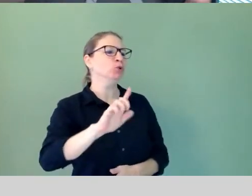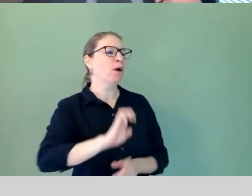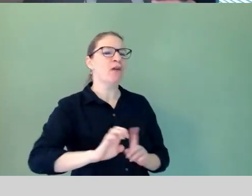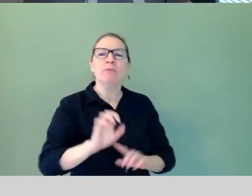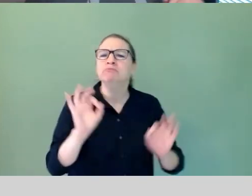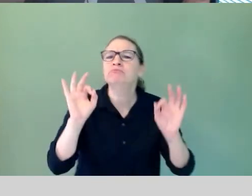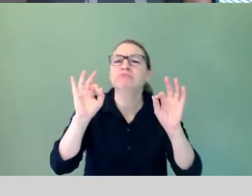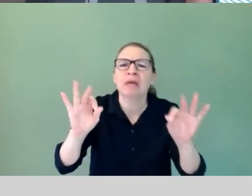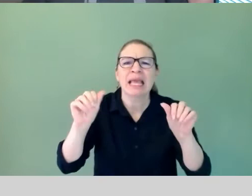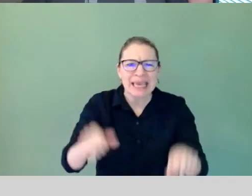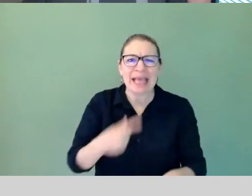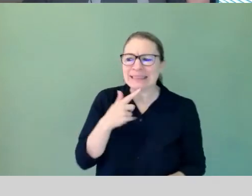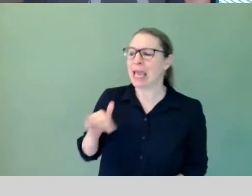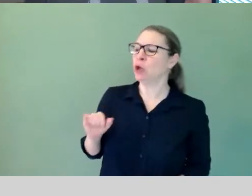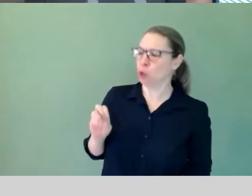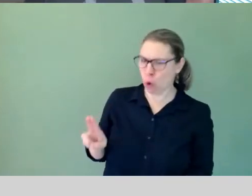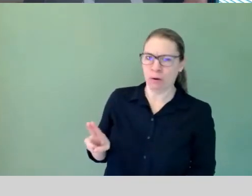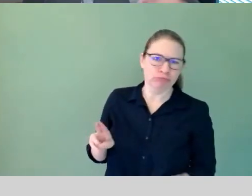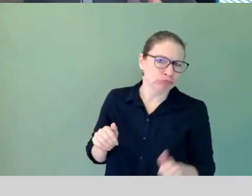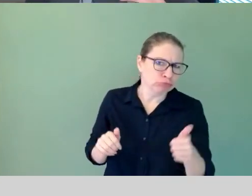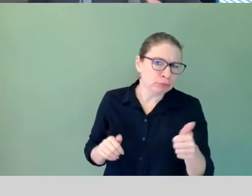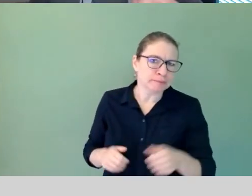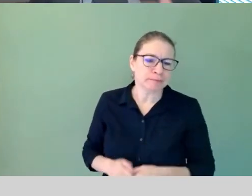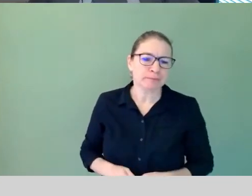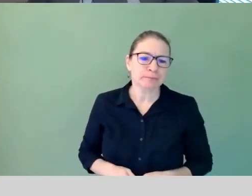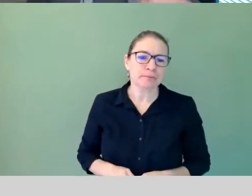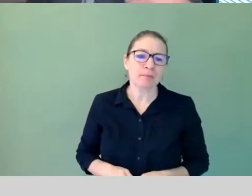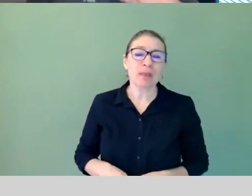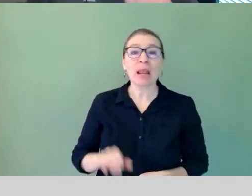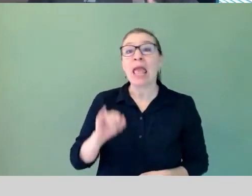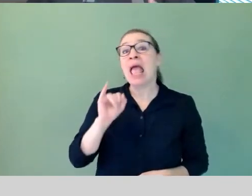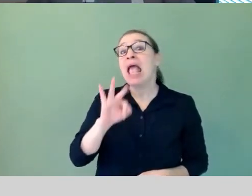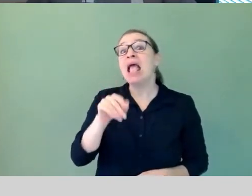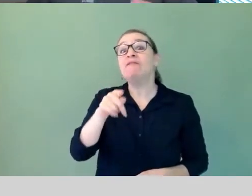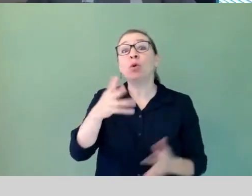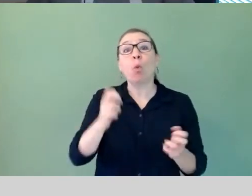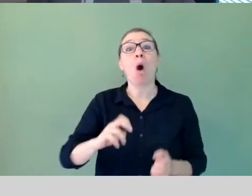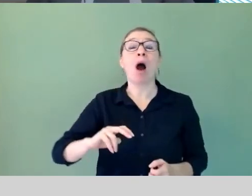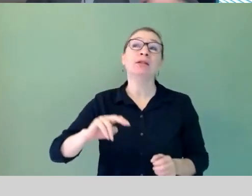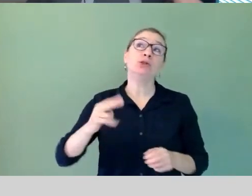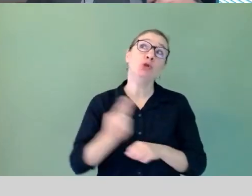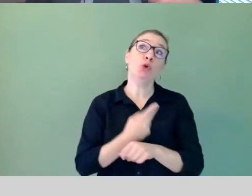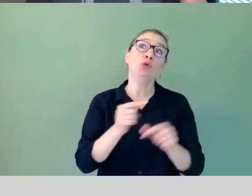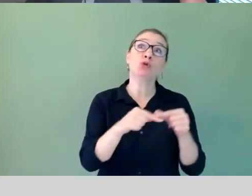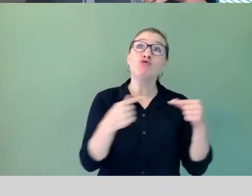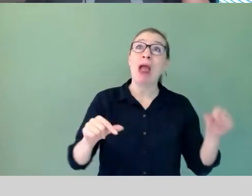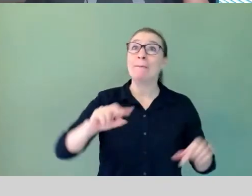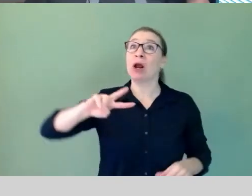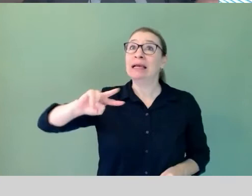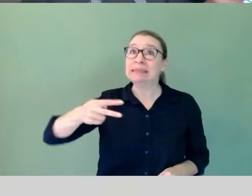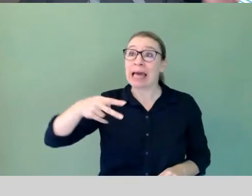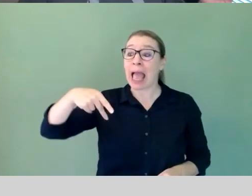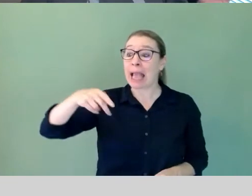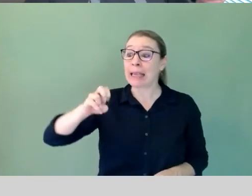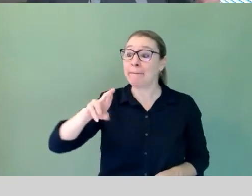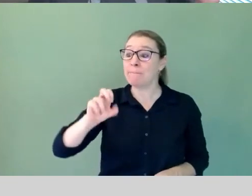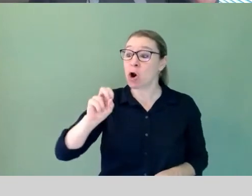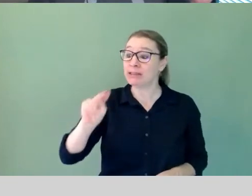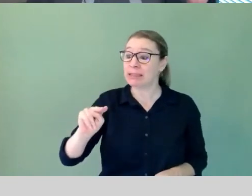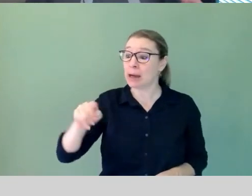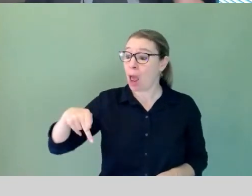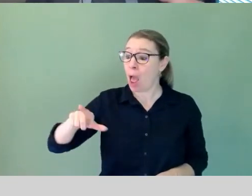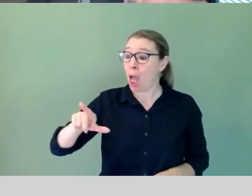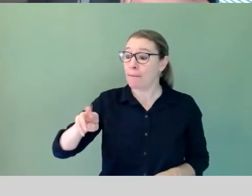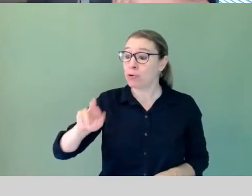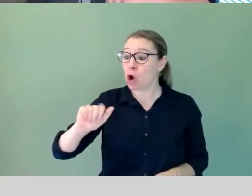than that. If you're looking for second person plural, I love the word y'all. And I think it's a great testament to the